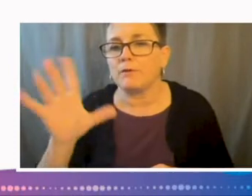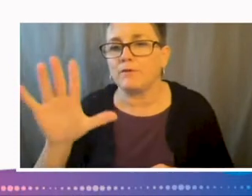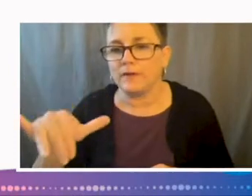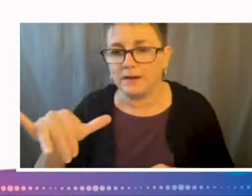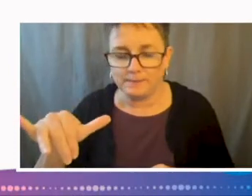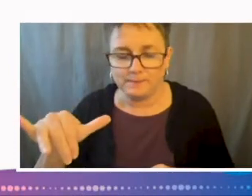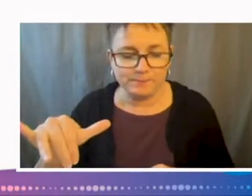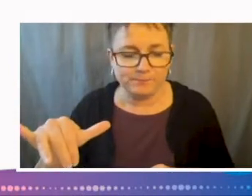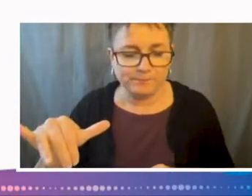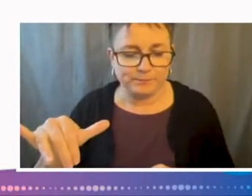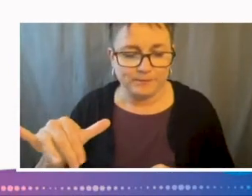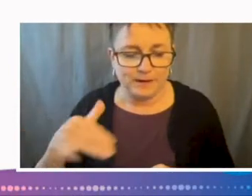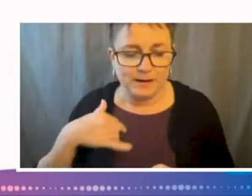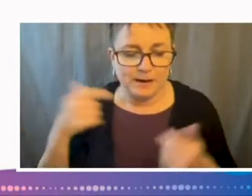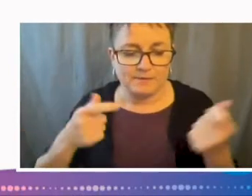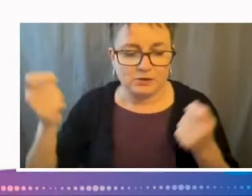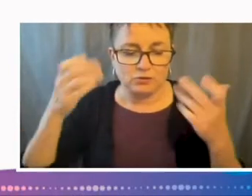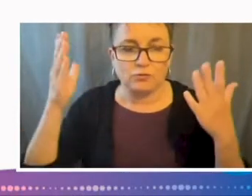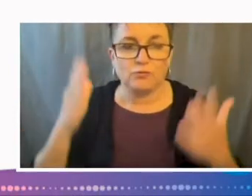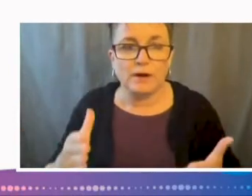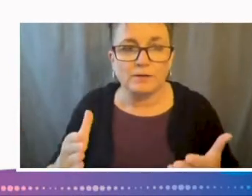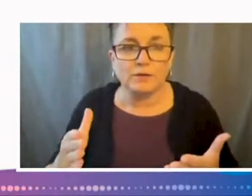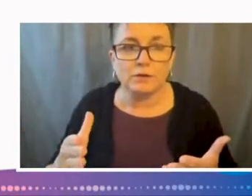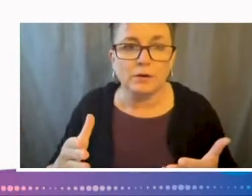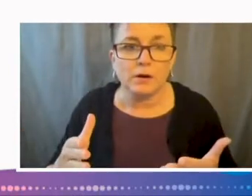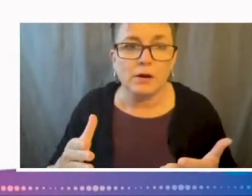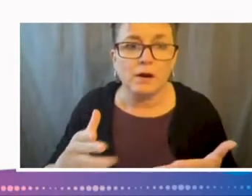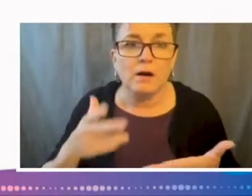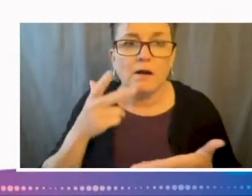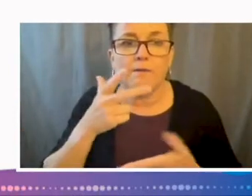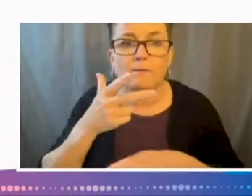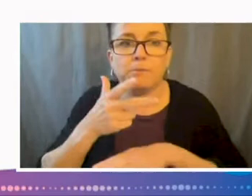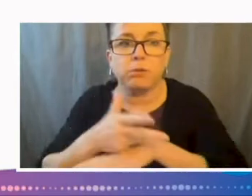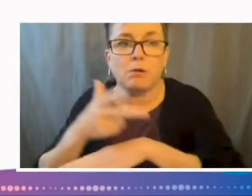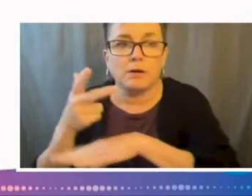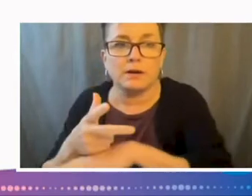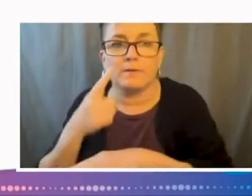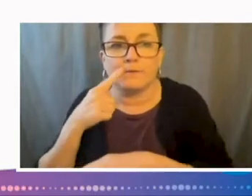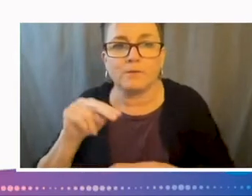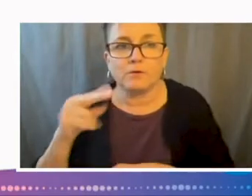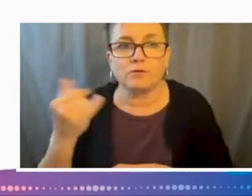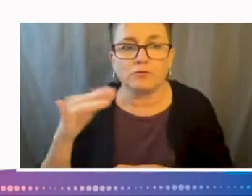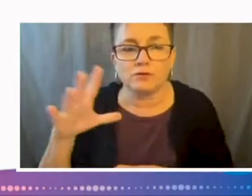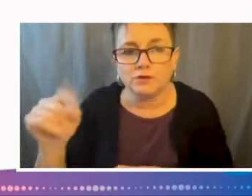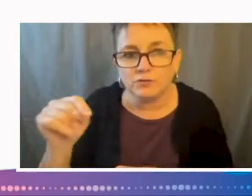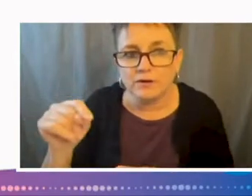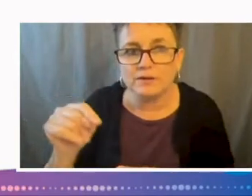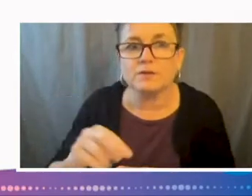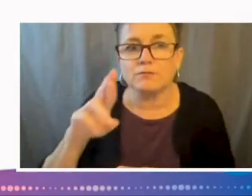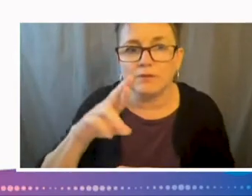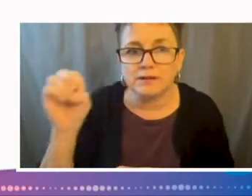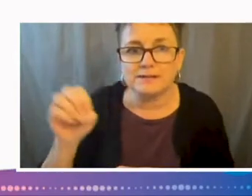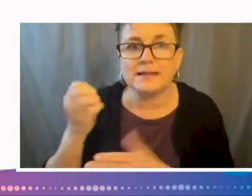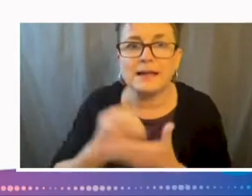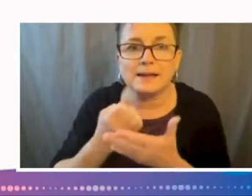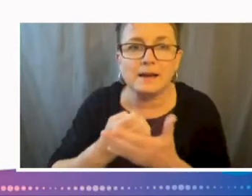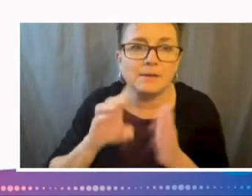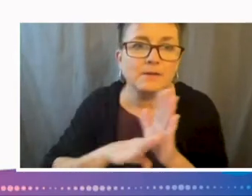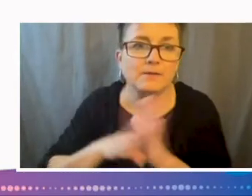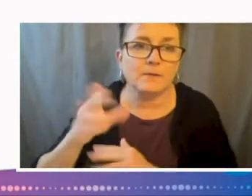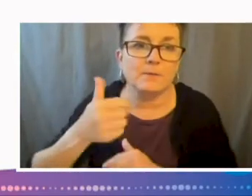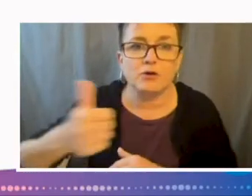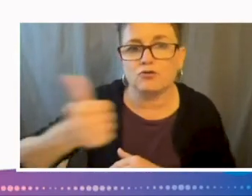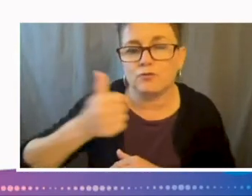M-I-K-E-M-U-R-P-H-Y. I'm the Senior Director of Parking for New Jersey Transit within the Real Estate, Economic Development, and Transit-Oriented Development Department.